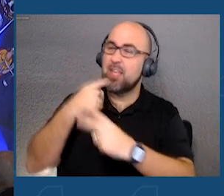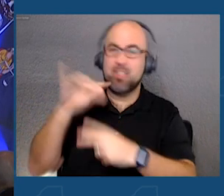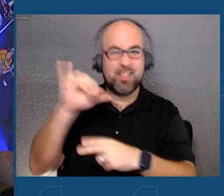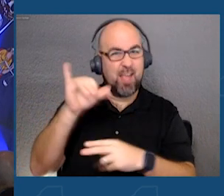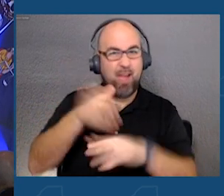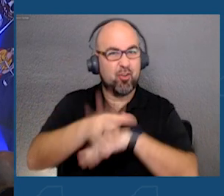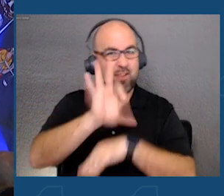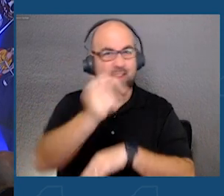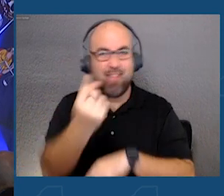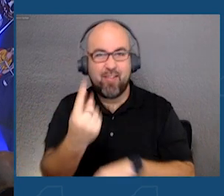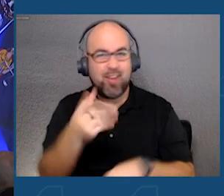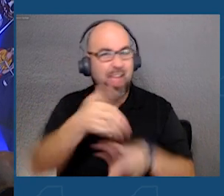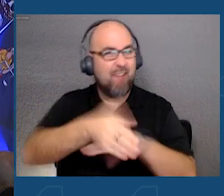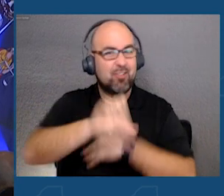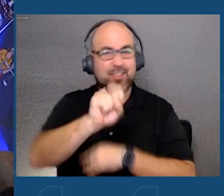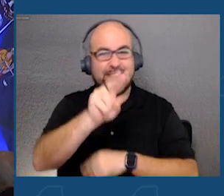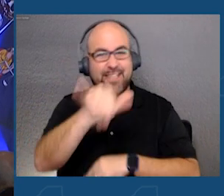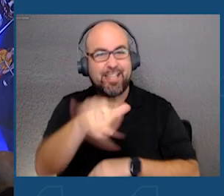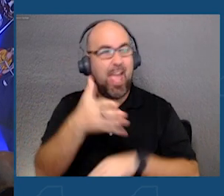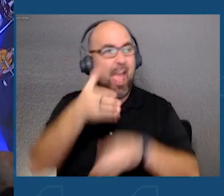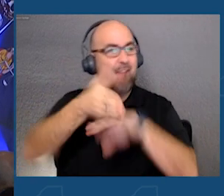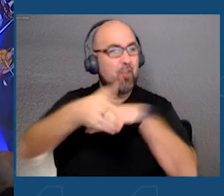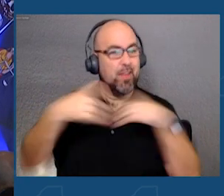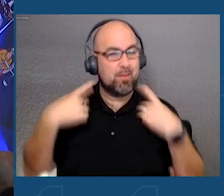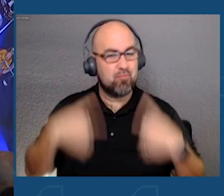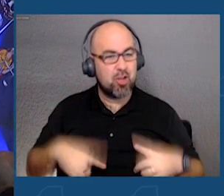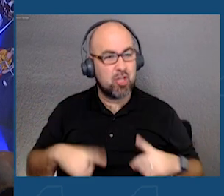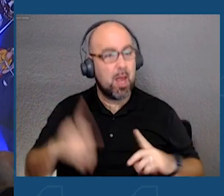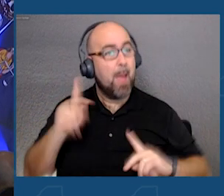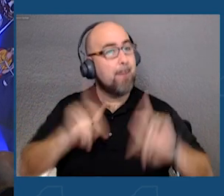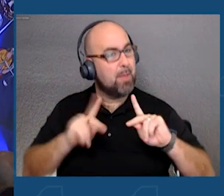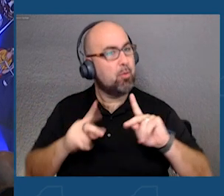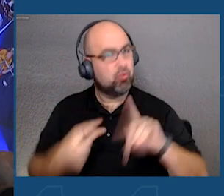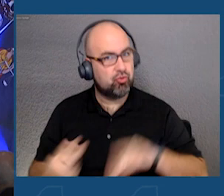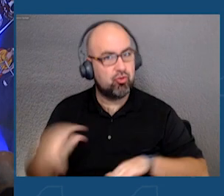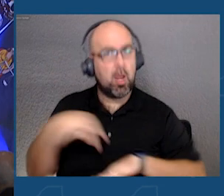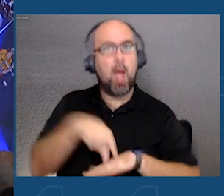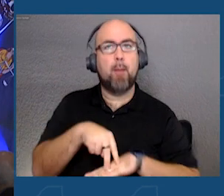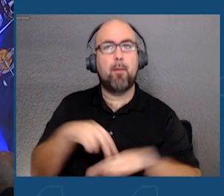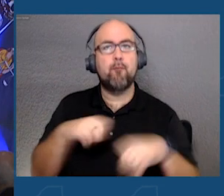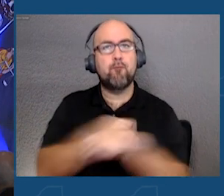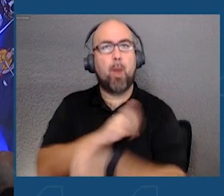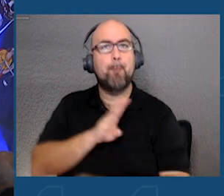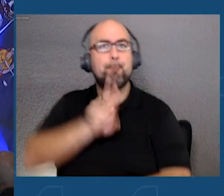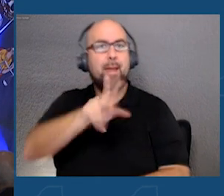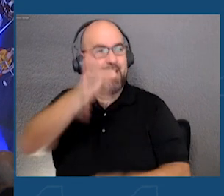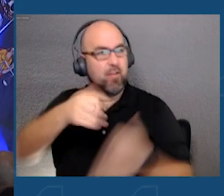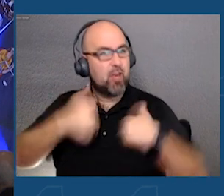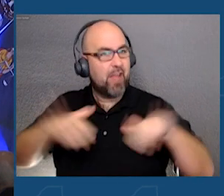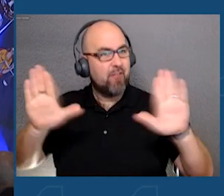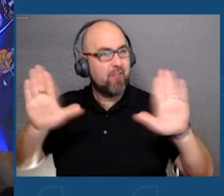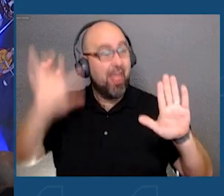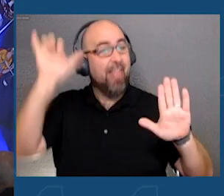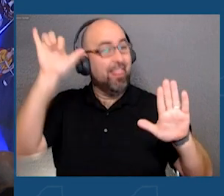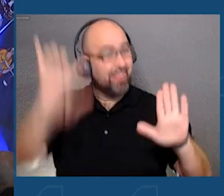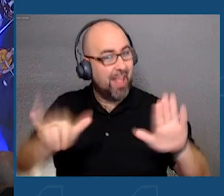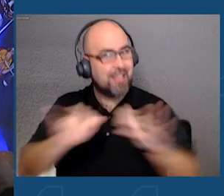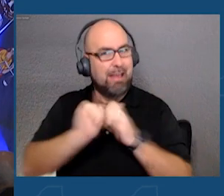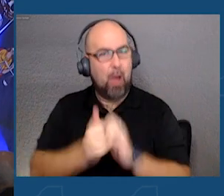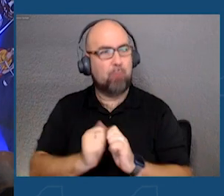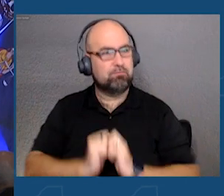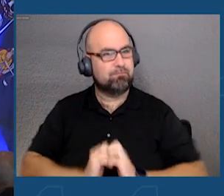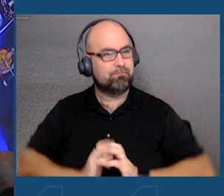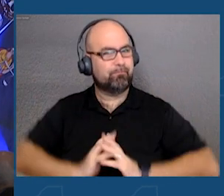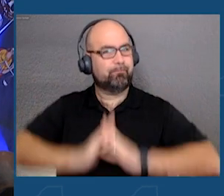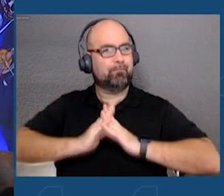the Depression, people stood up and they fought back and they never gave up. That's the whole genesis of the concept behind ABNY.